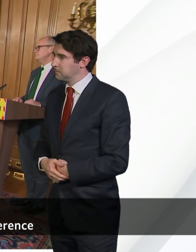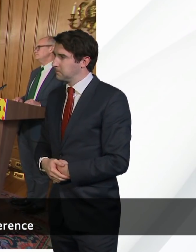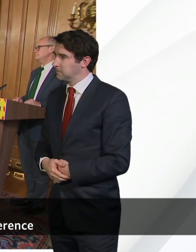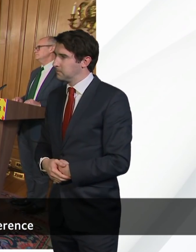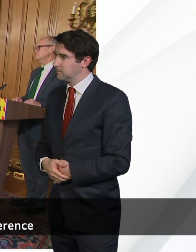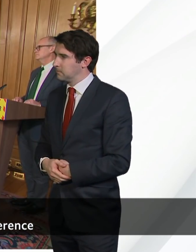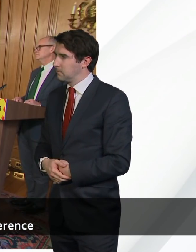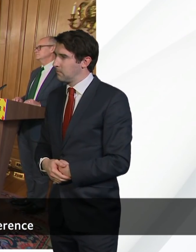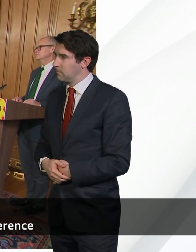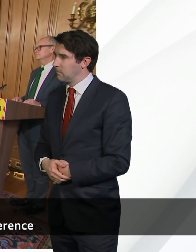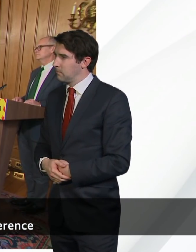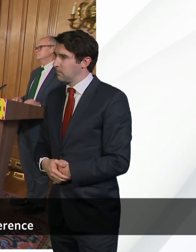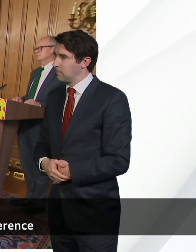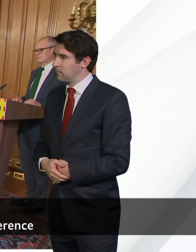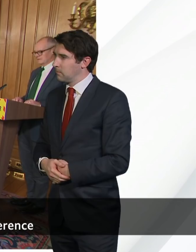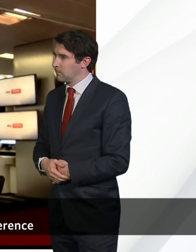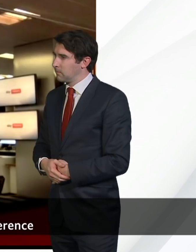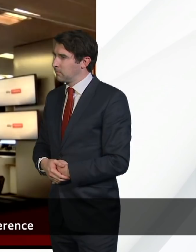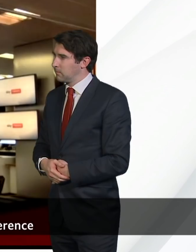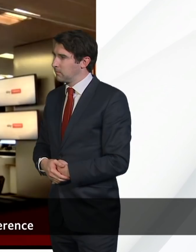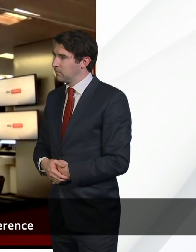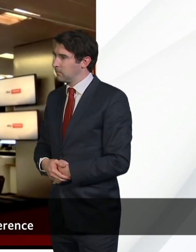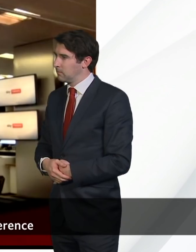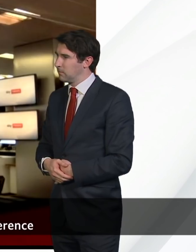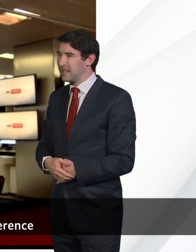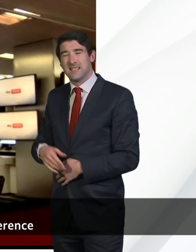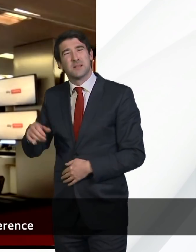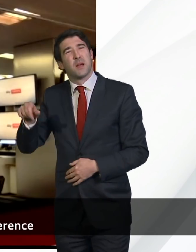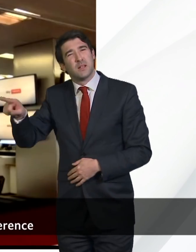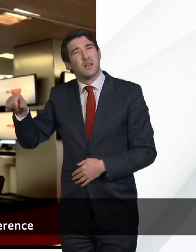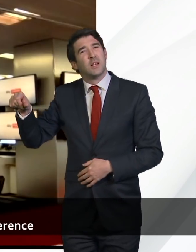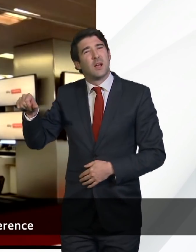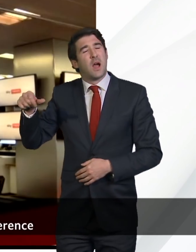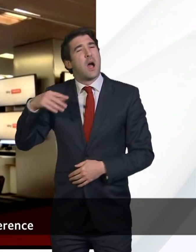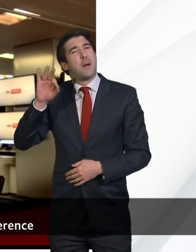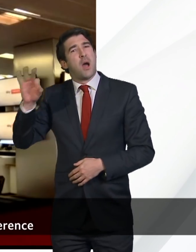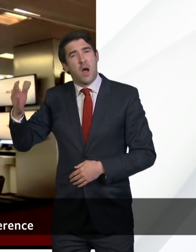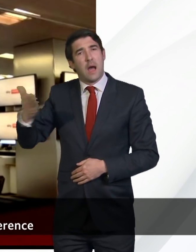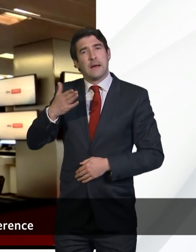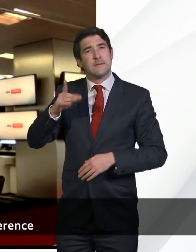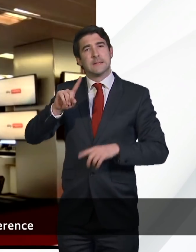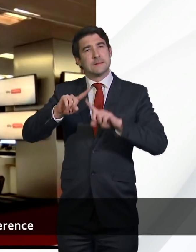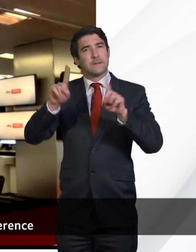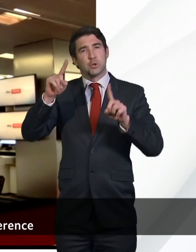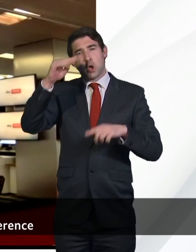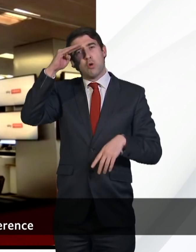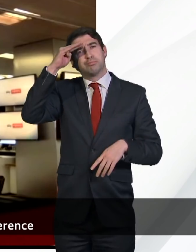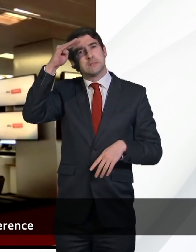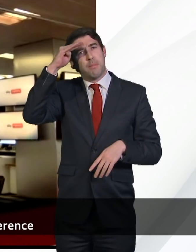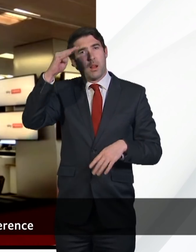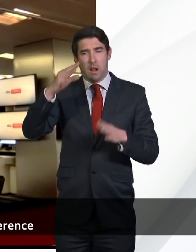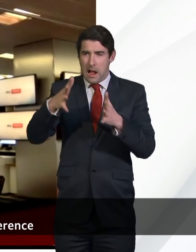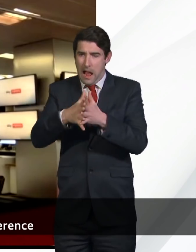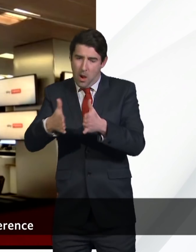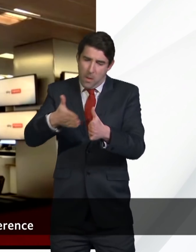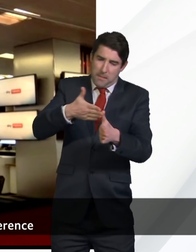publishing the principles that we will rely on, perhaps not next week, because we are, as you say, in a different place to Germany, but will the British government at